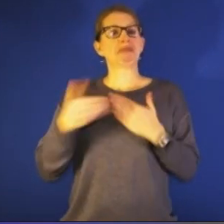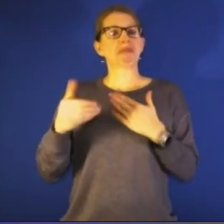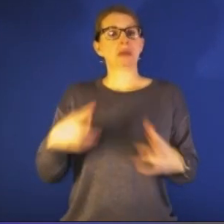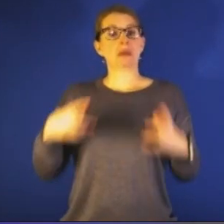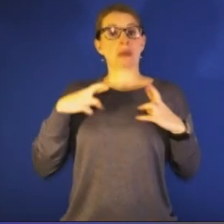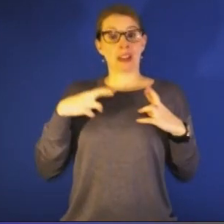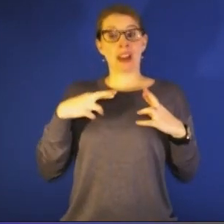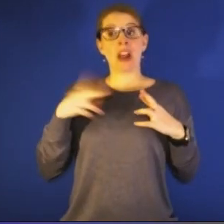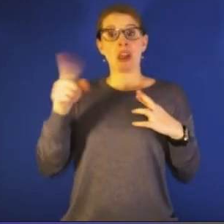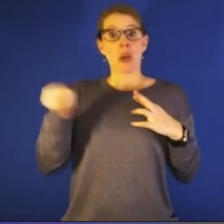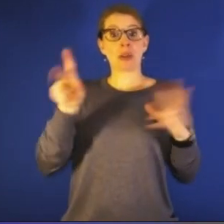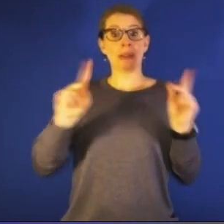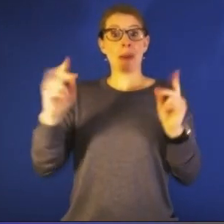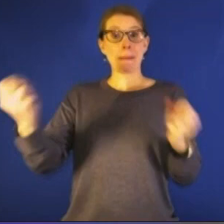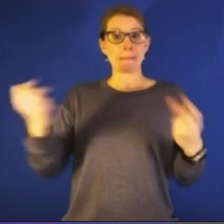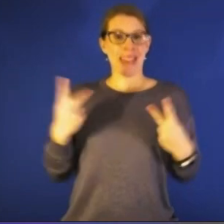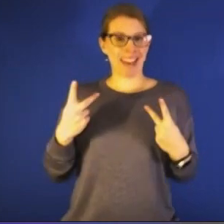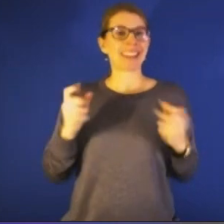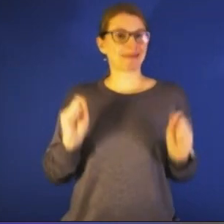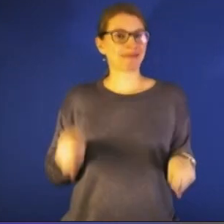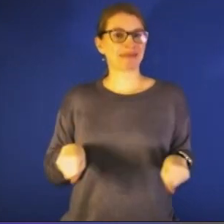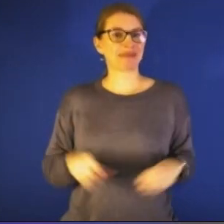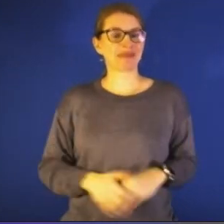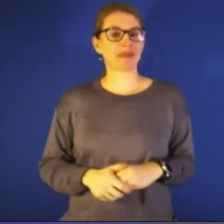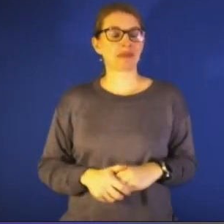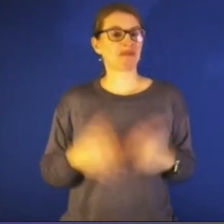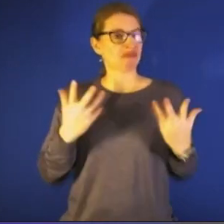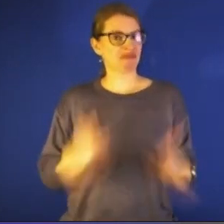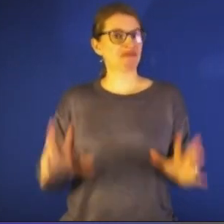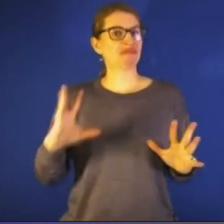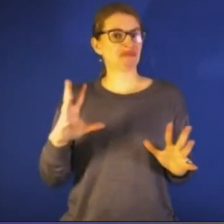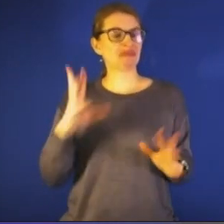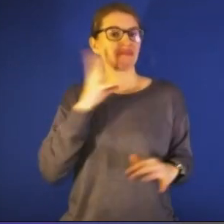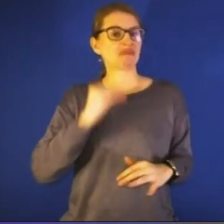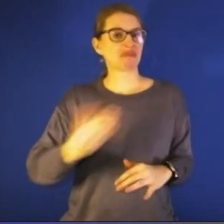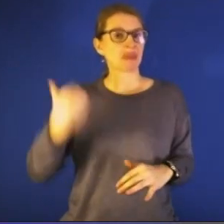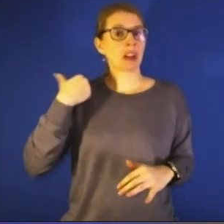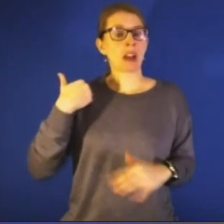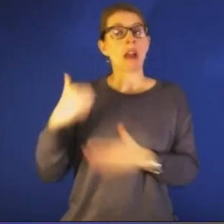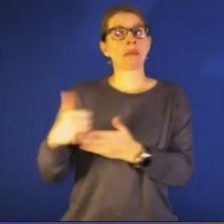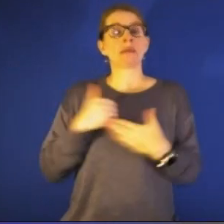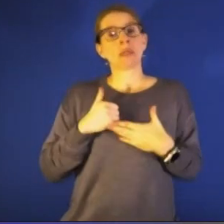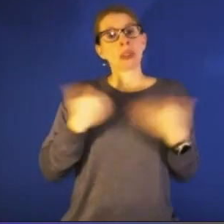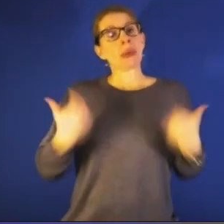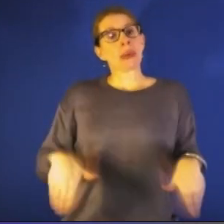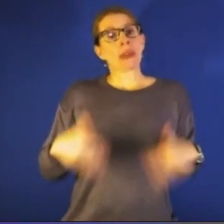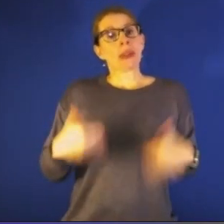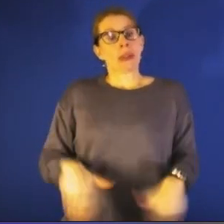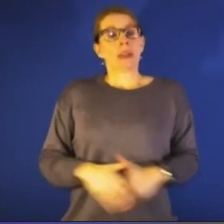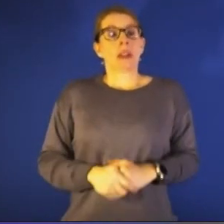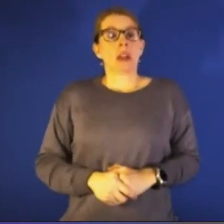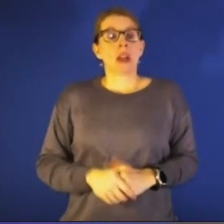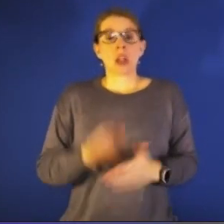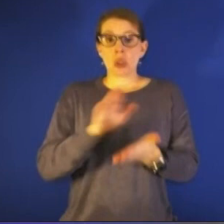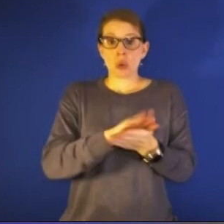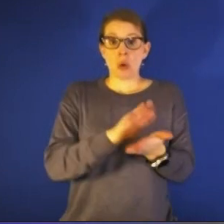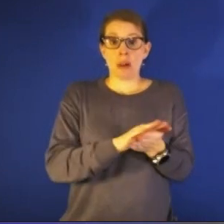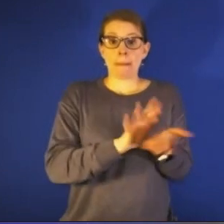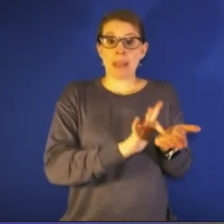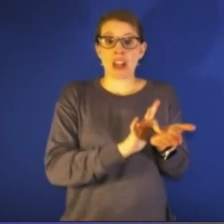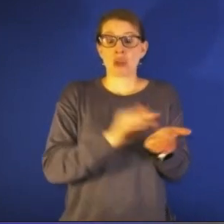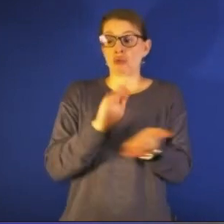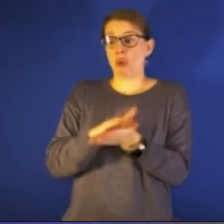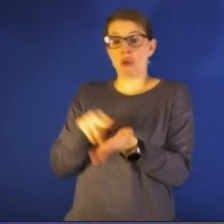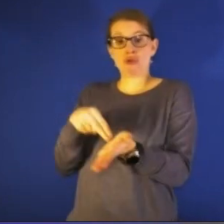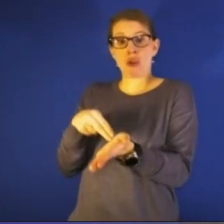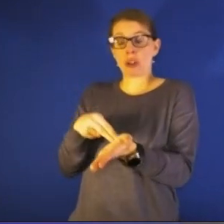folks back, and we've done that before, and that was really helpful. We can turn to the School of Medicine and School of Nursing. We're having those